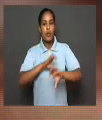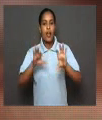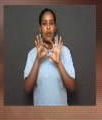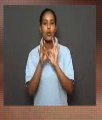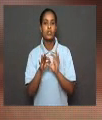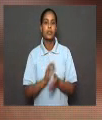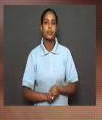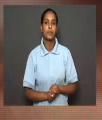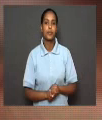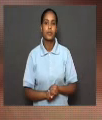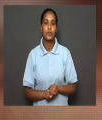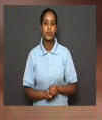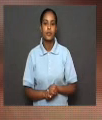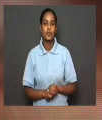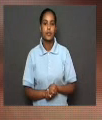chemical bonds.